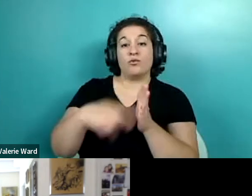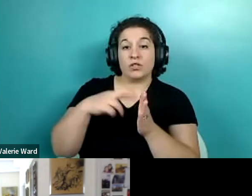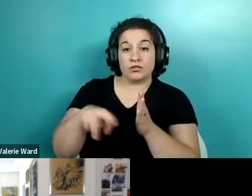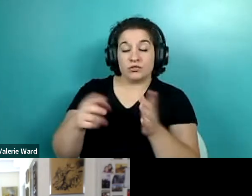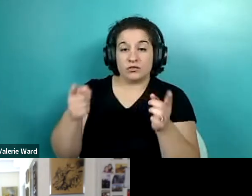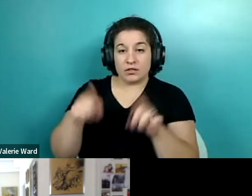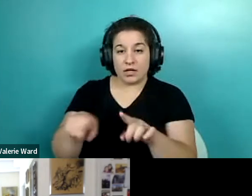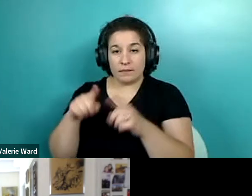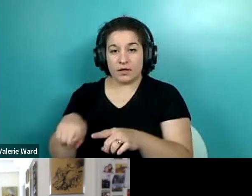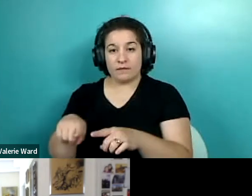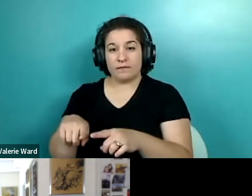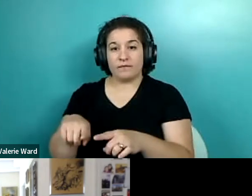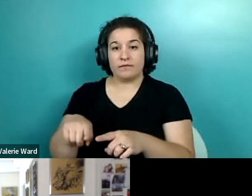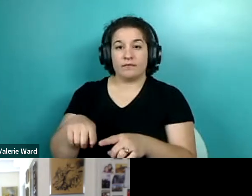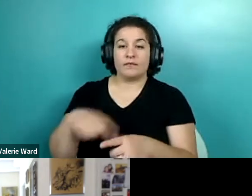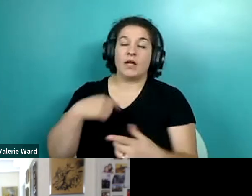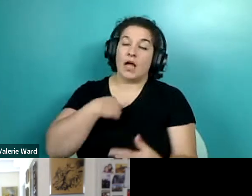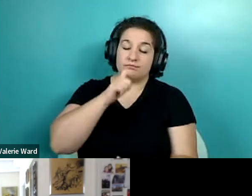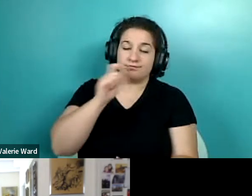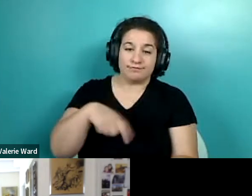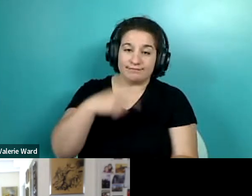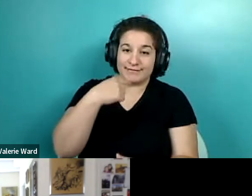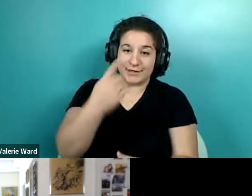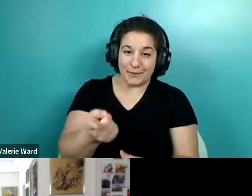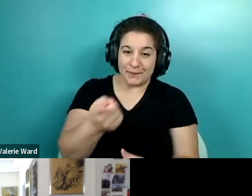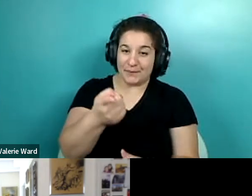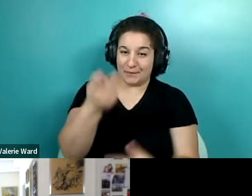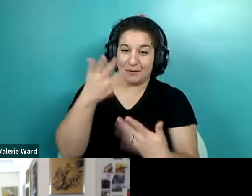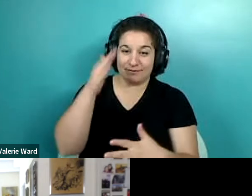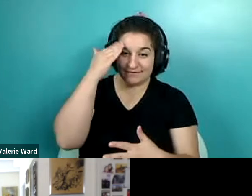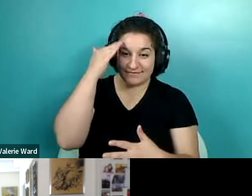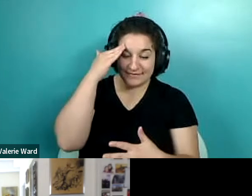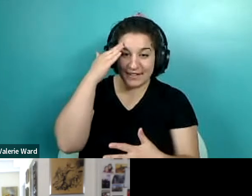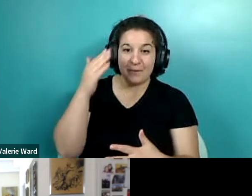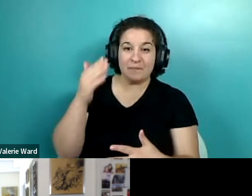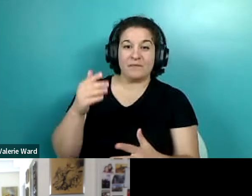Oh, I mean, I don't need to tell you, you know much more than I do, but it's really